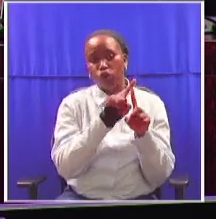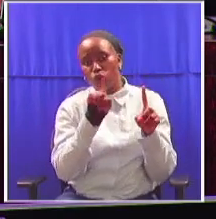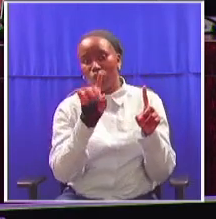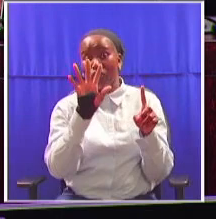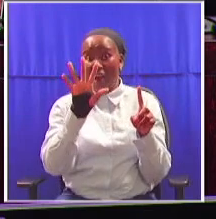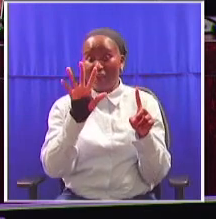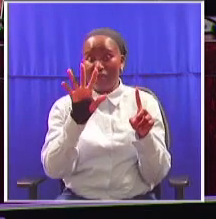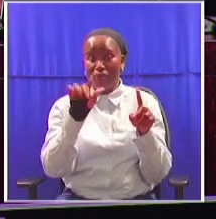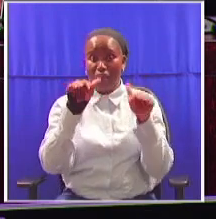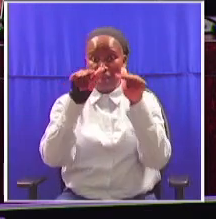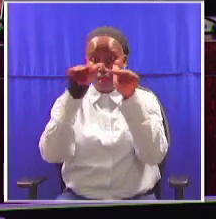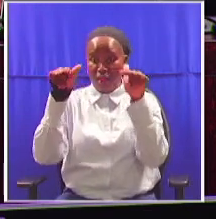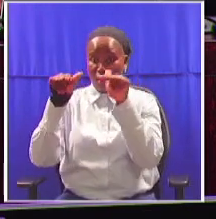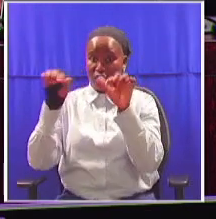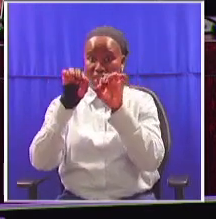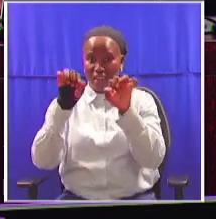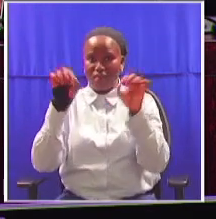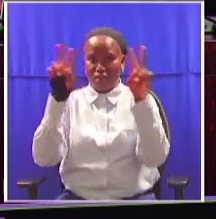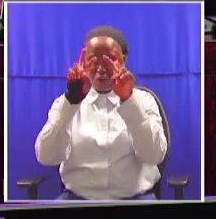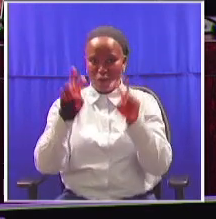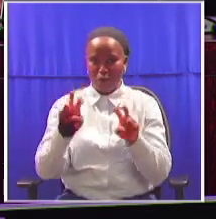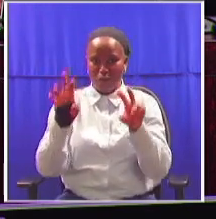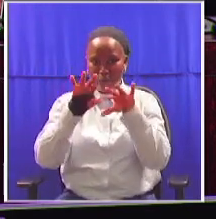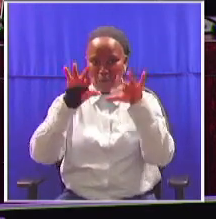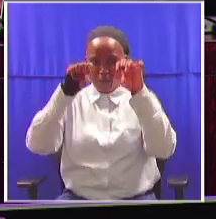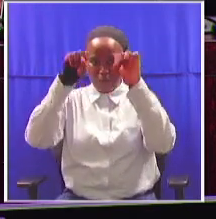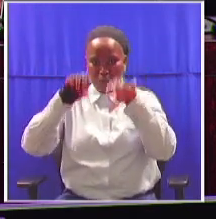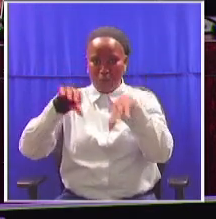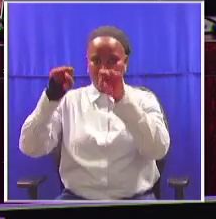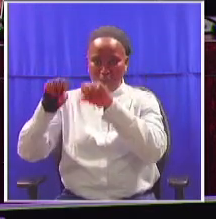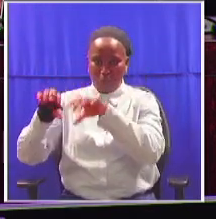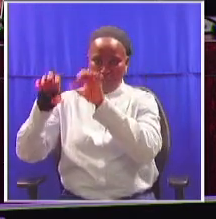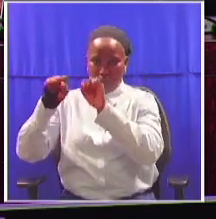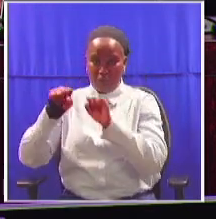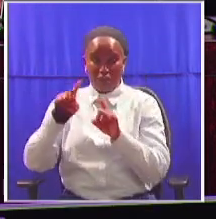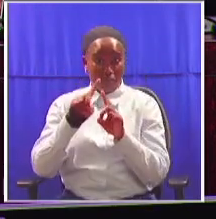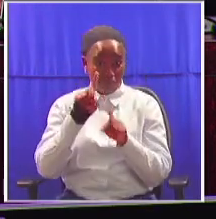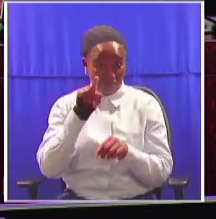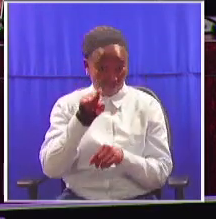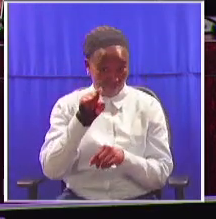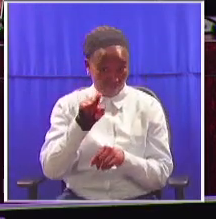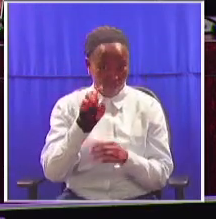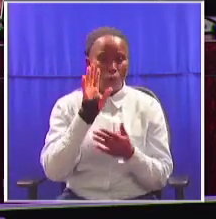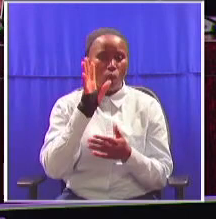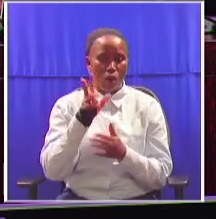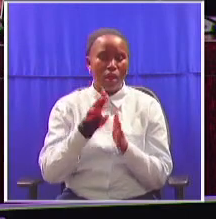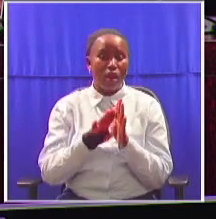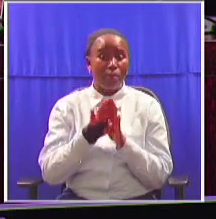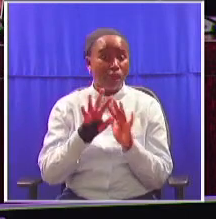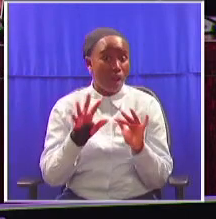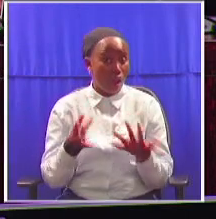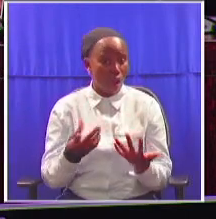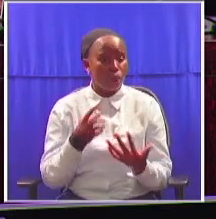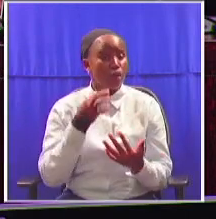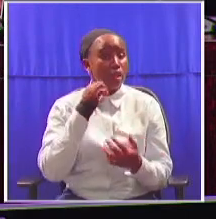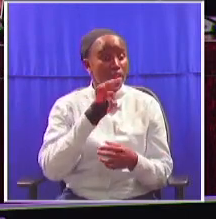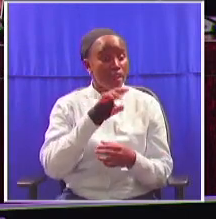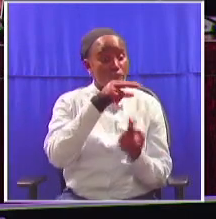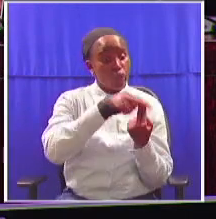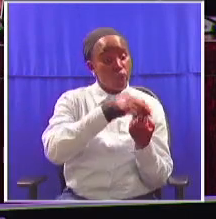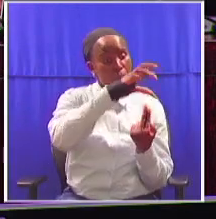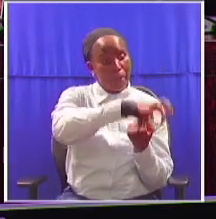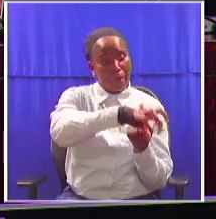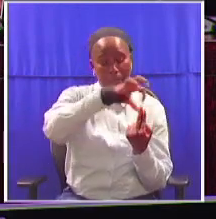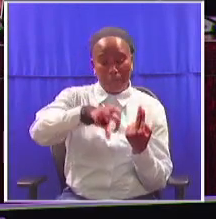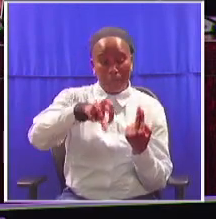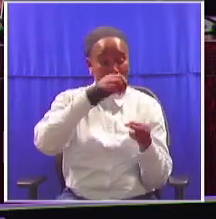shedding. The situation will improve as we return these units to service towards the